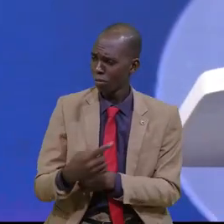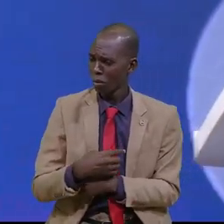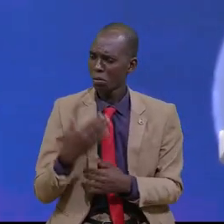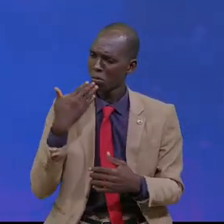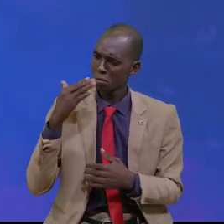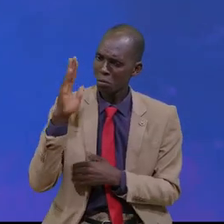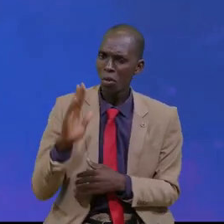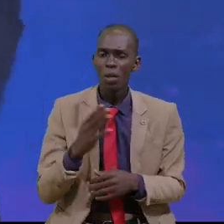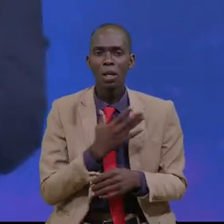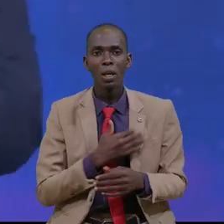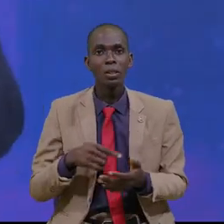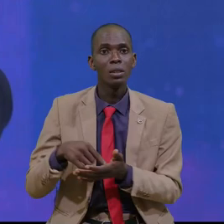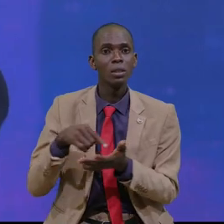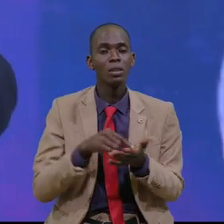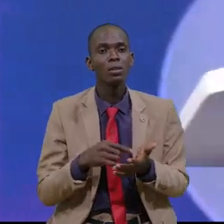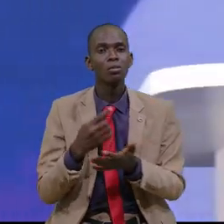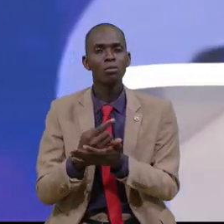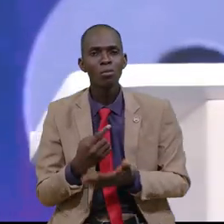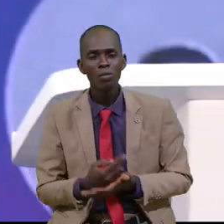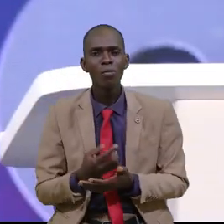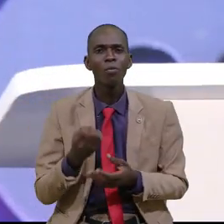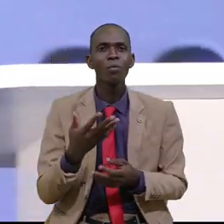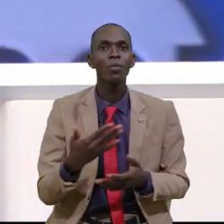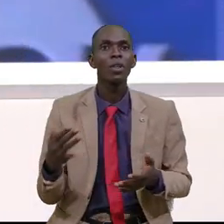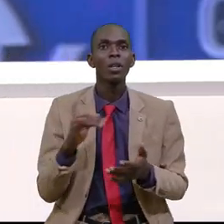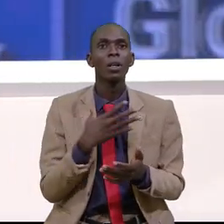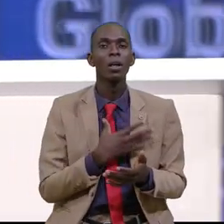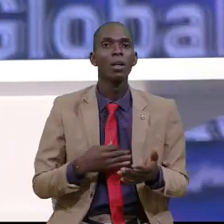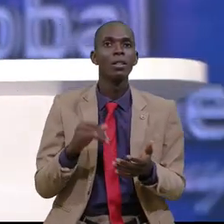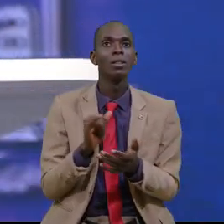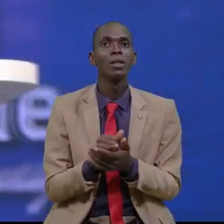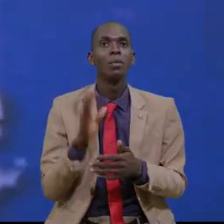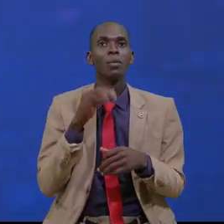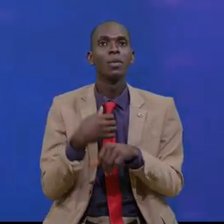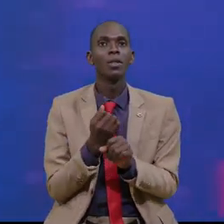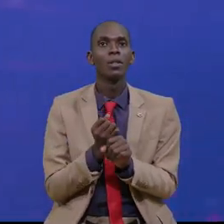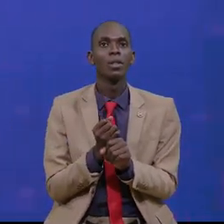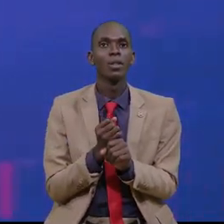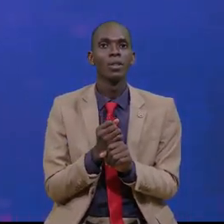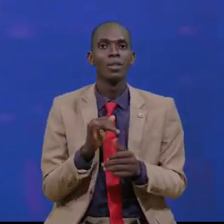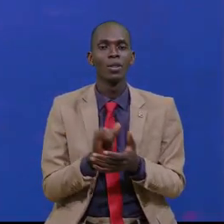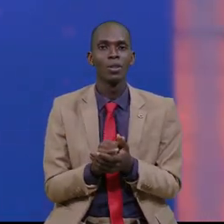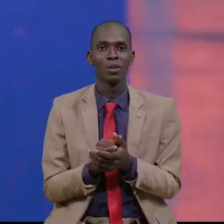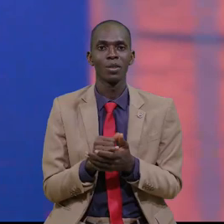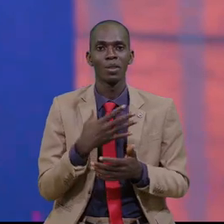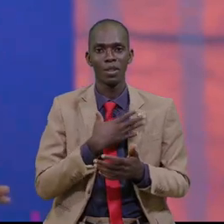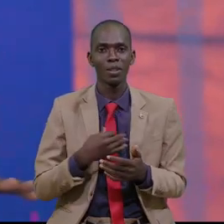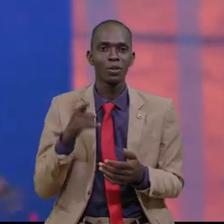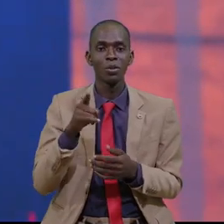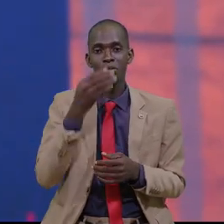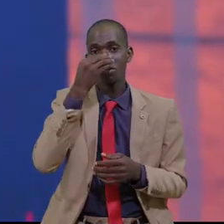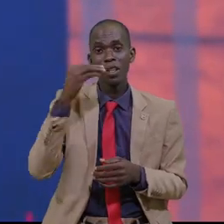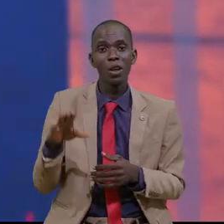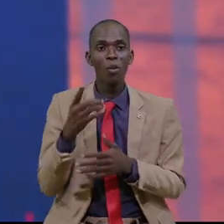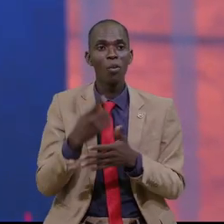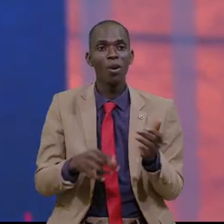and they are discussing, carrying on there. You neglect. You neglect your salvation, you neglect his power, you neglect what